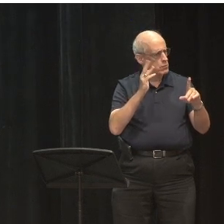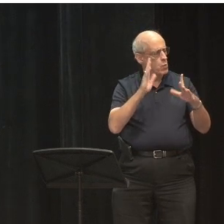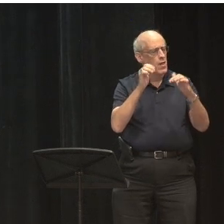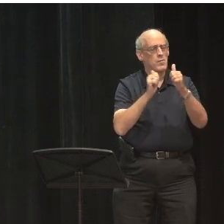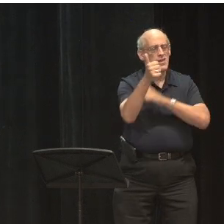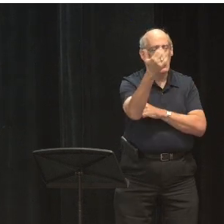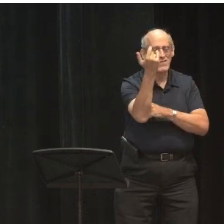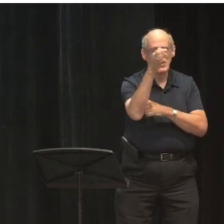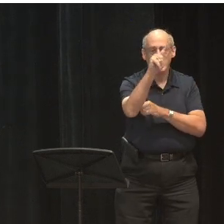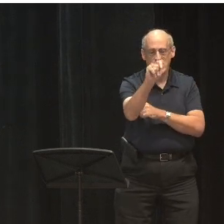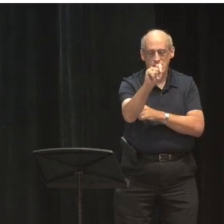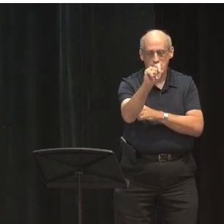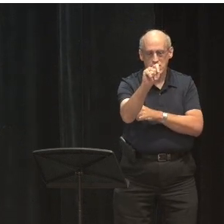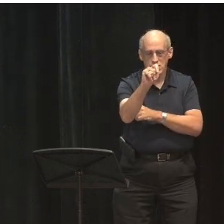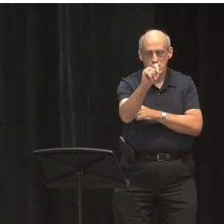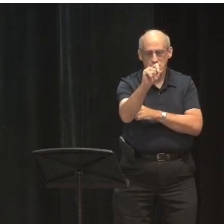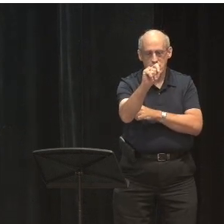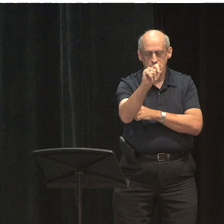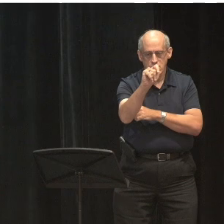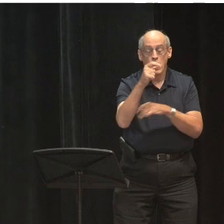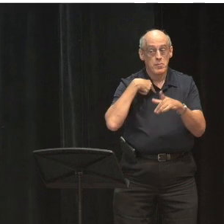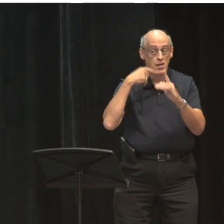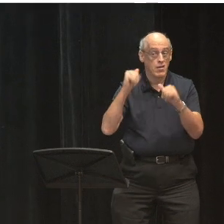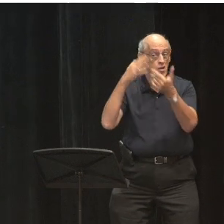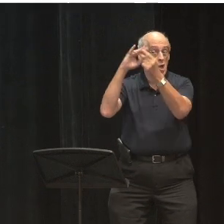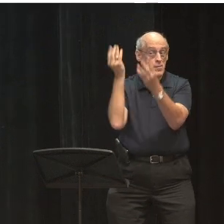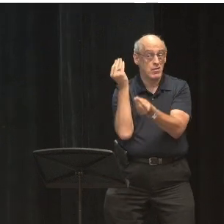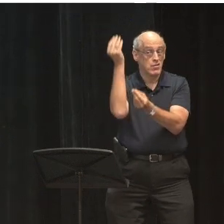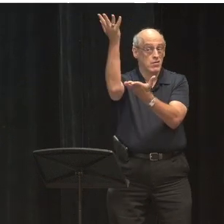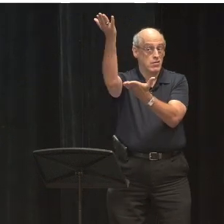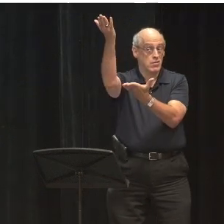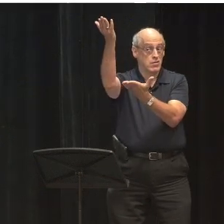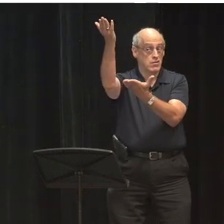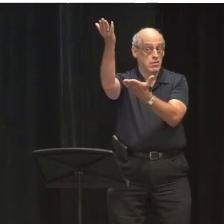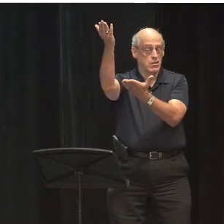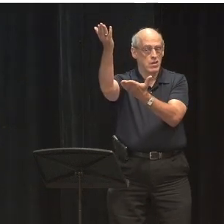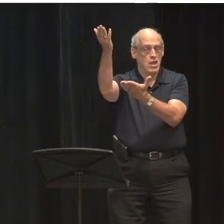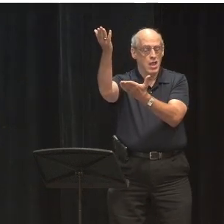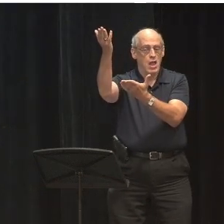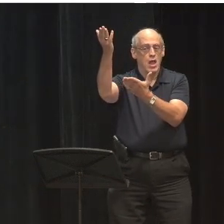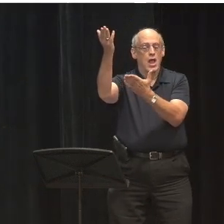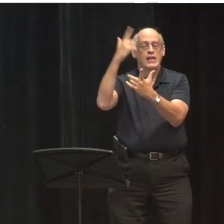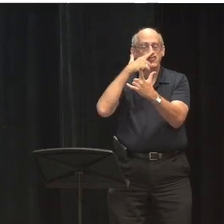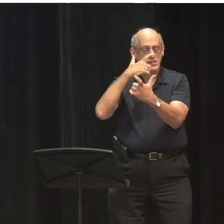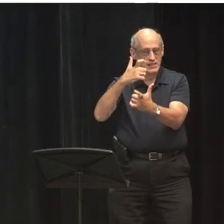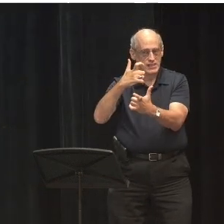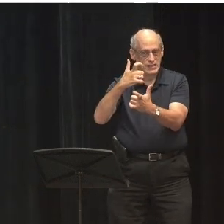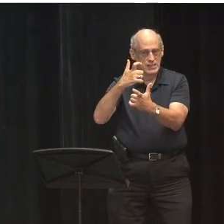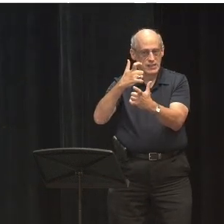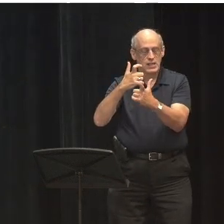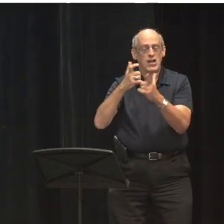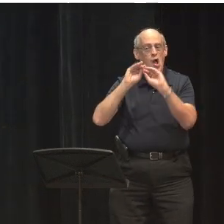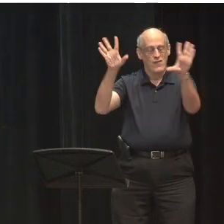15 feet. And when I brought this point up on one of the walks, it became kind of clear